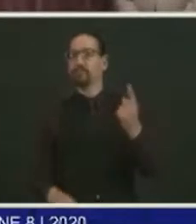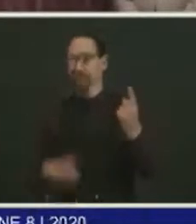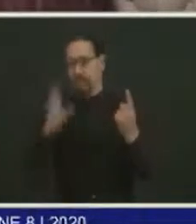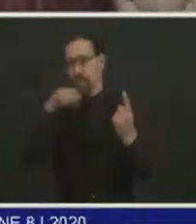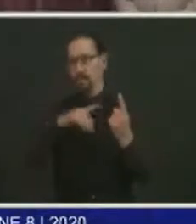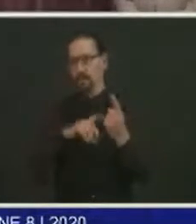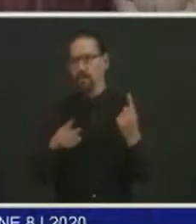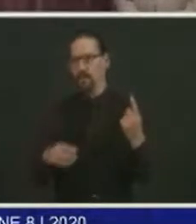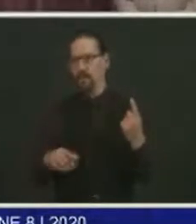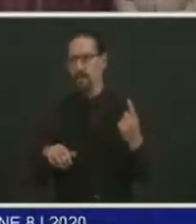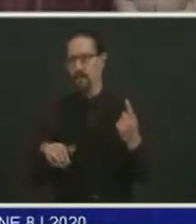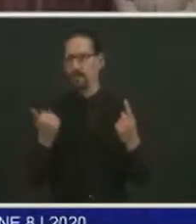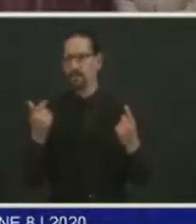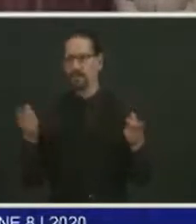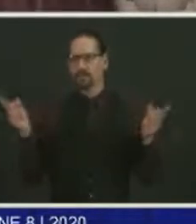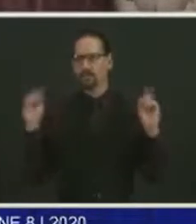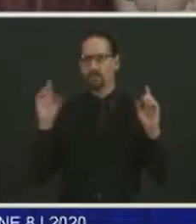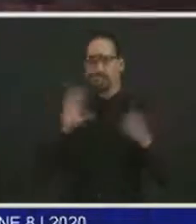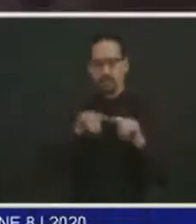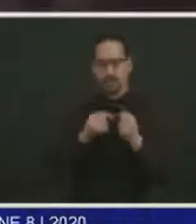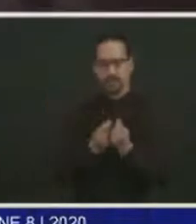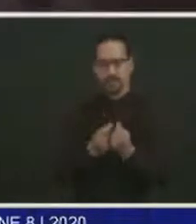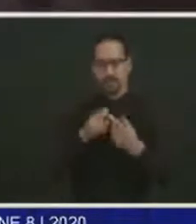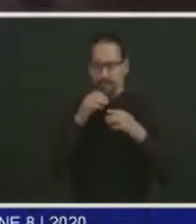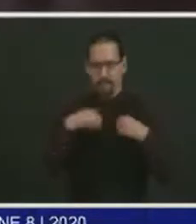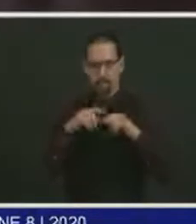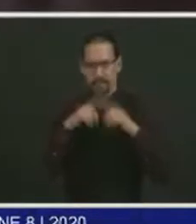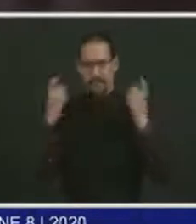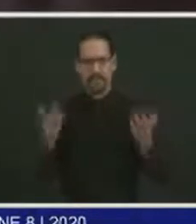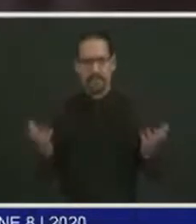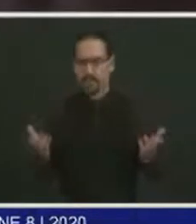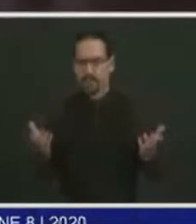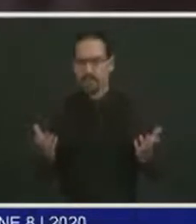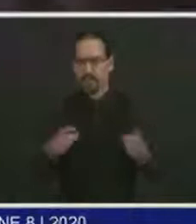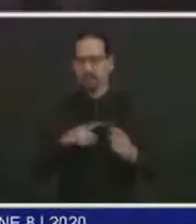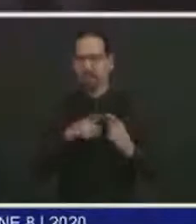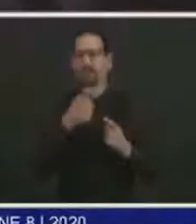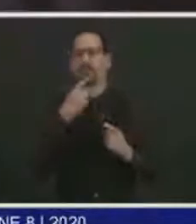times? Yeah, no, it's true. I shouldn't laugh. It